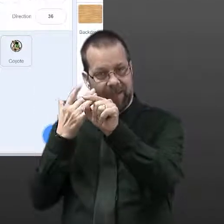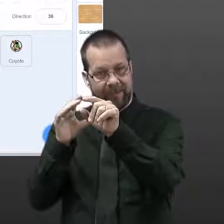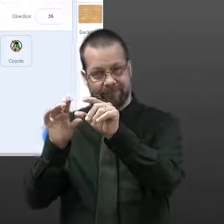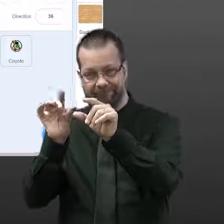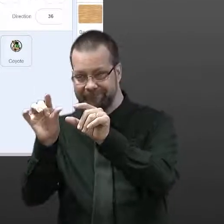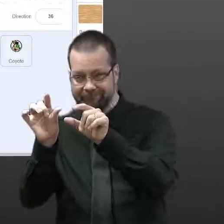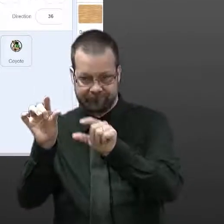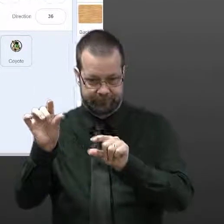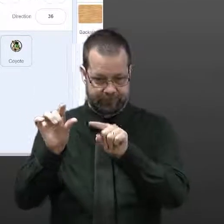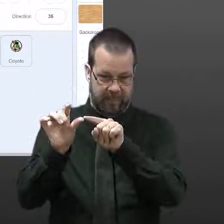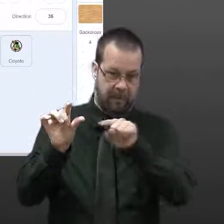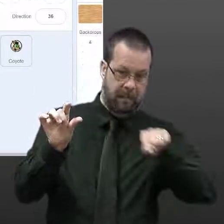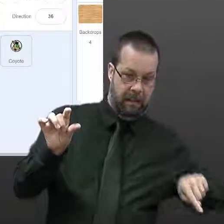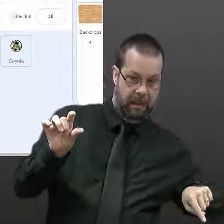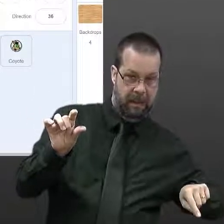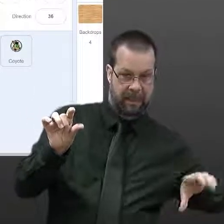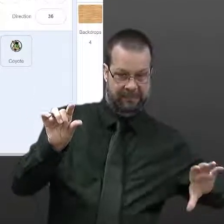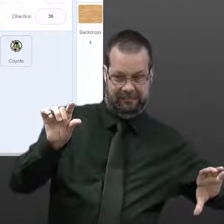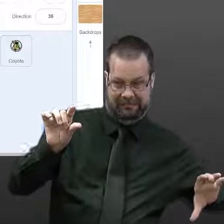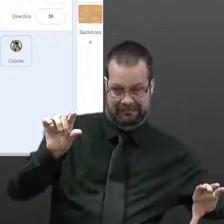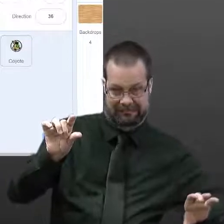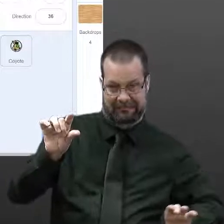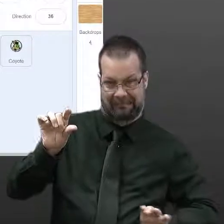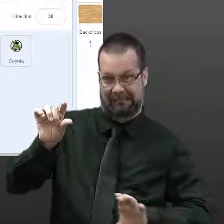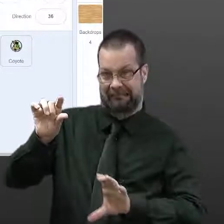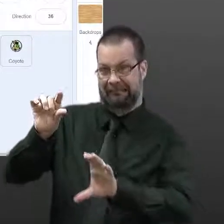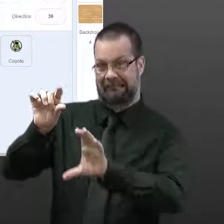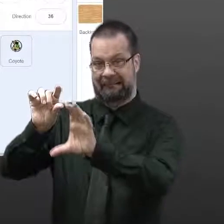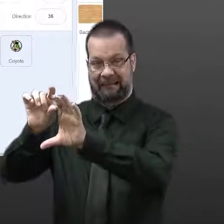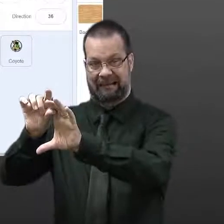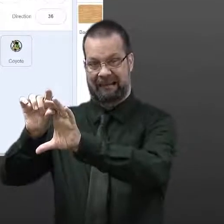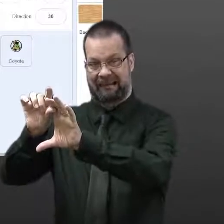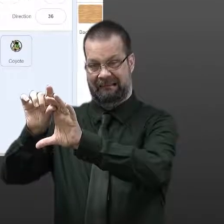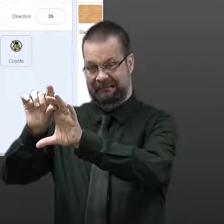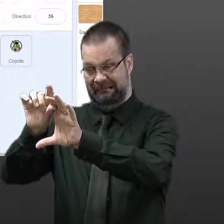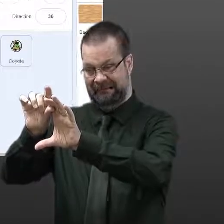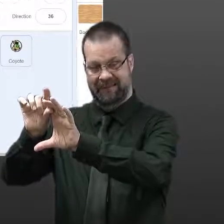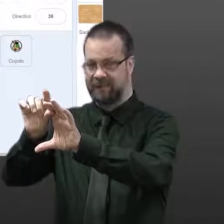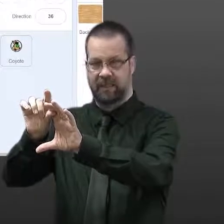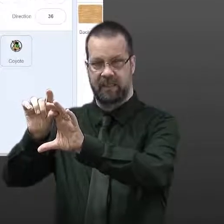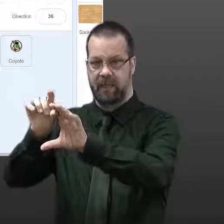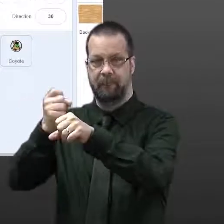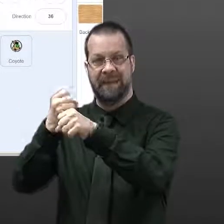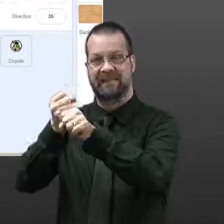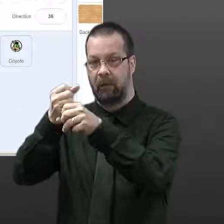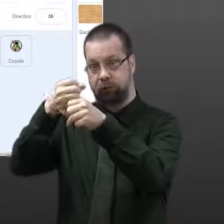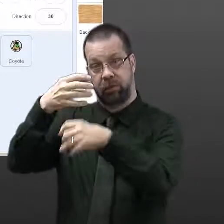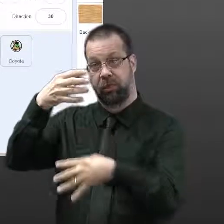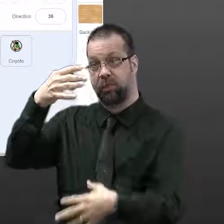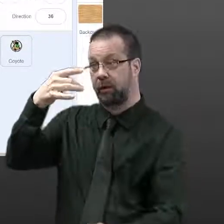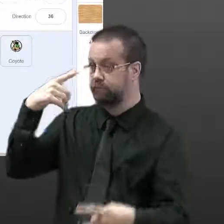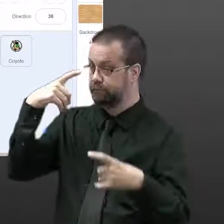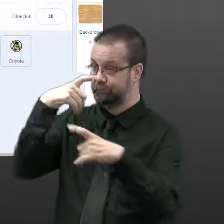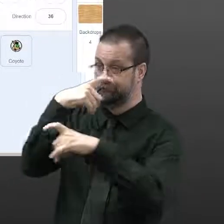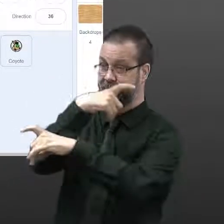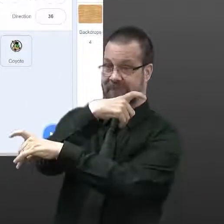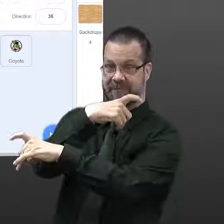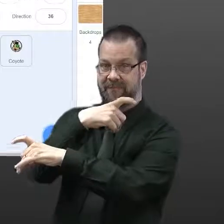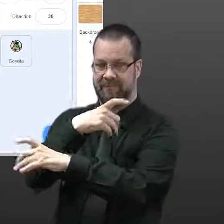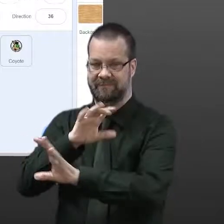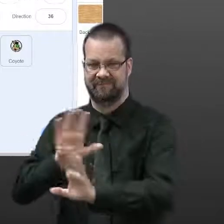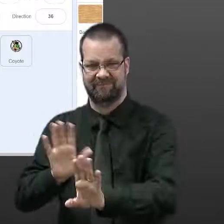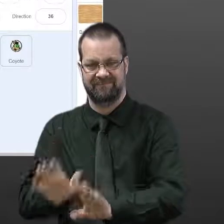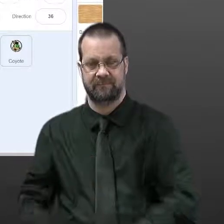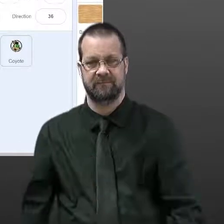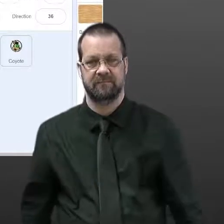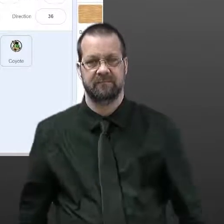this is why we did this way instead of putting all of these blocks inside of this if-then block.